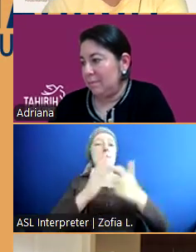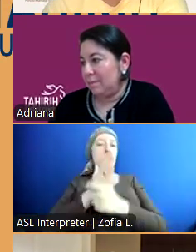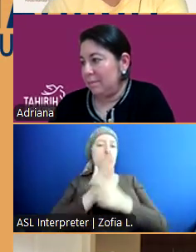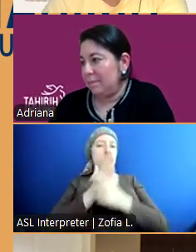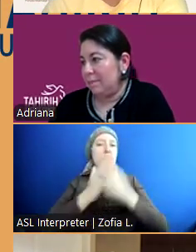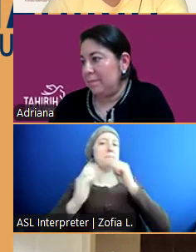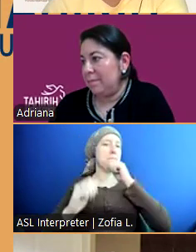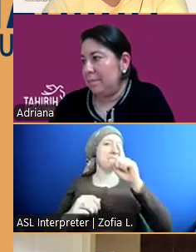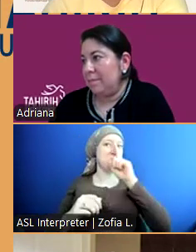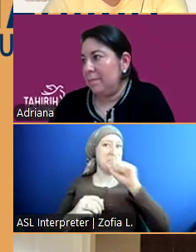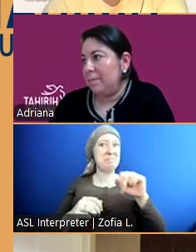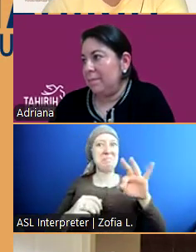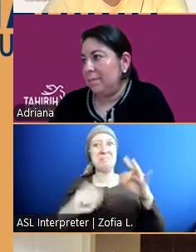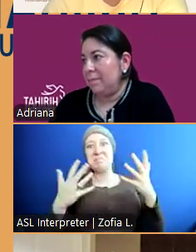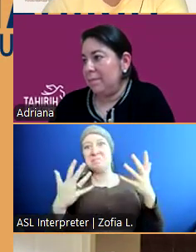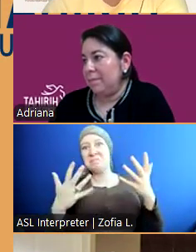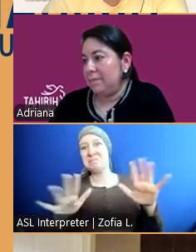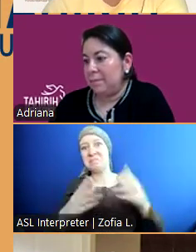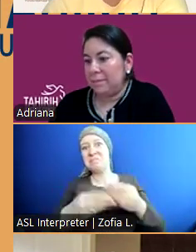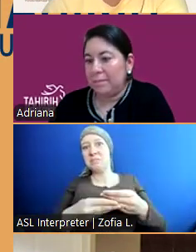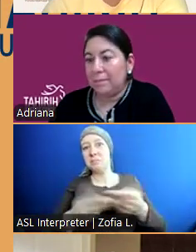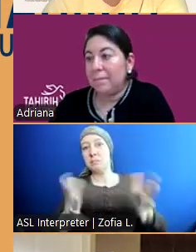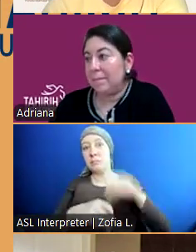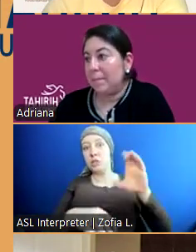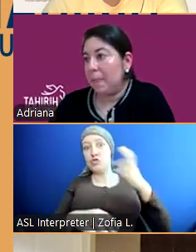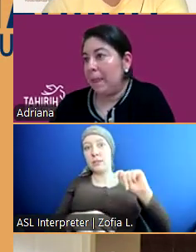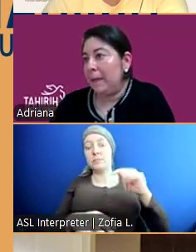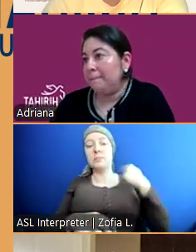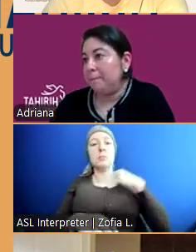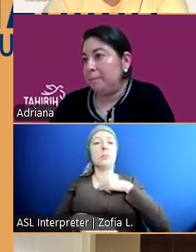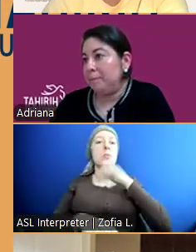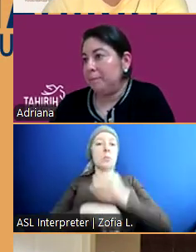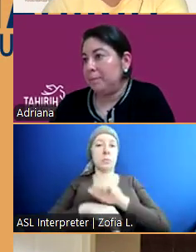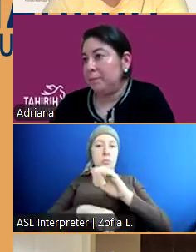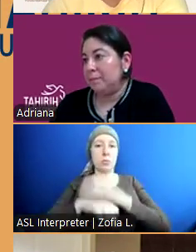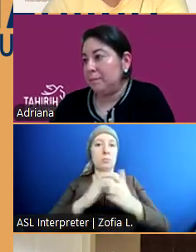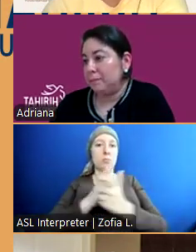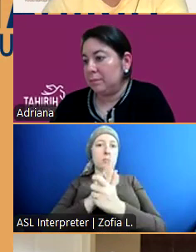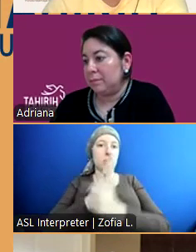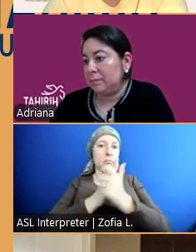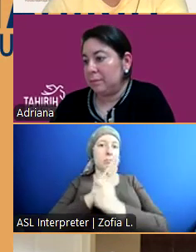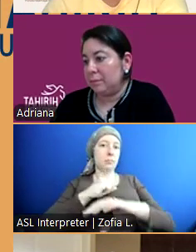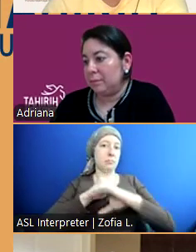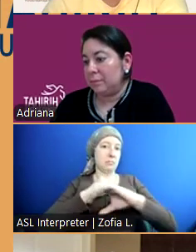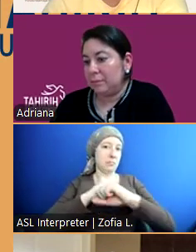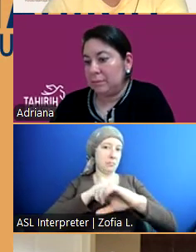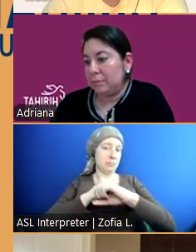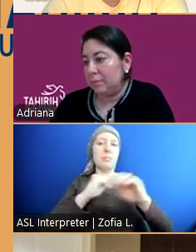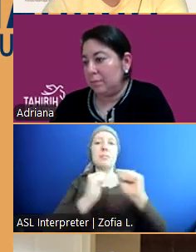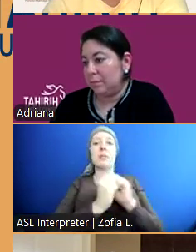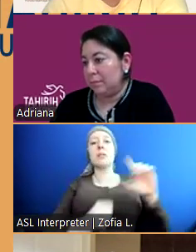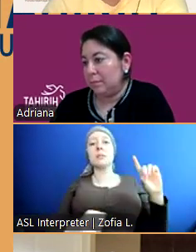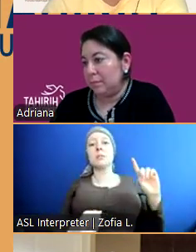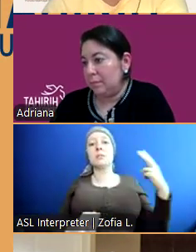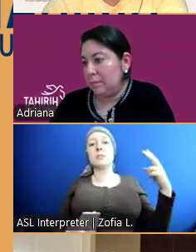if it was already dropped in the chat, but we did work on a pamphlet, excuse me, with the Department of Homeland